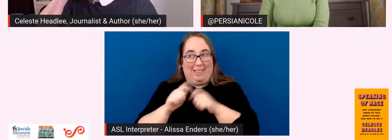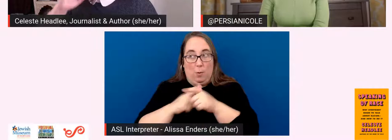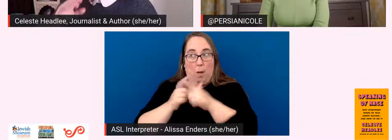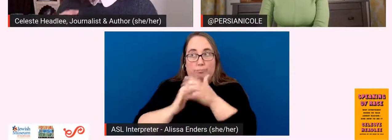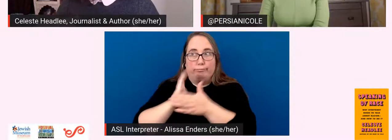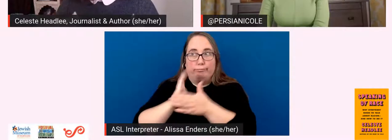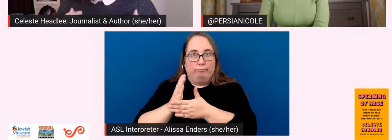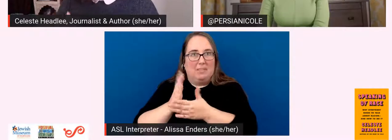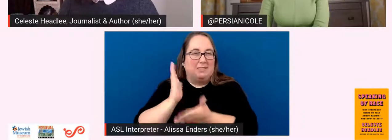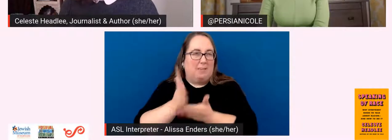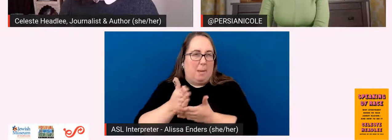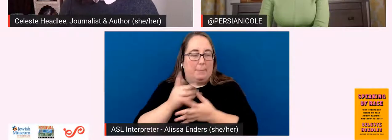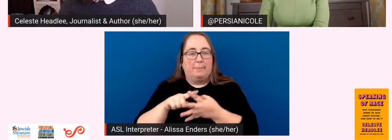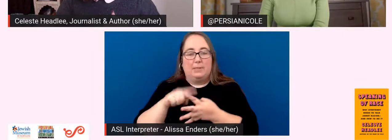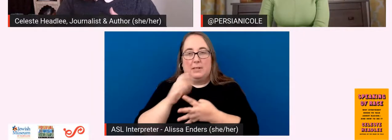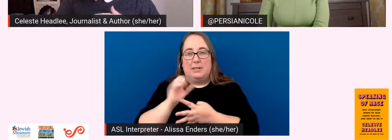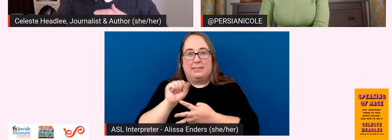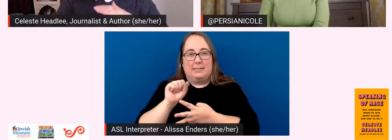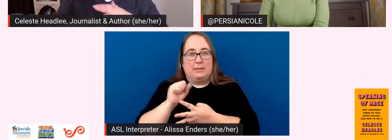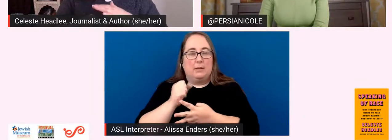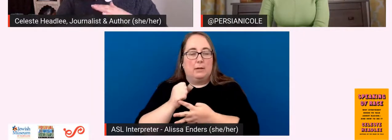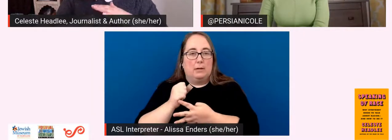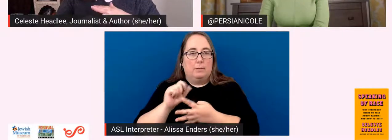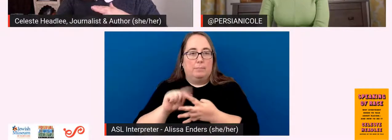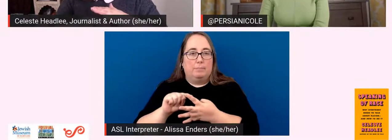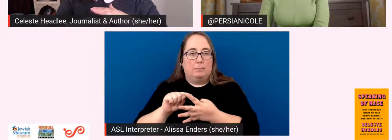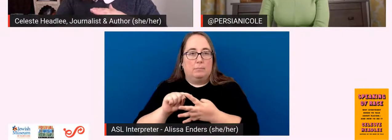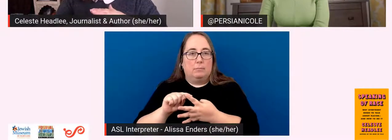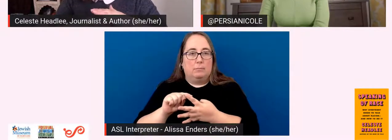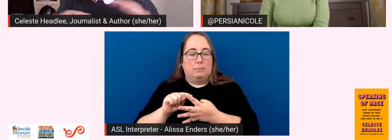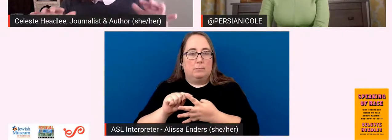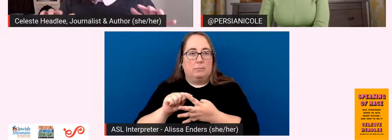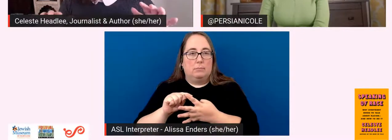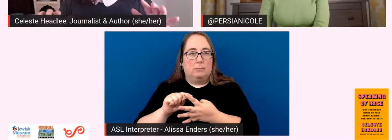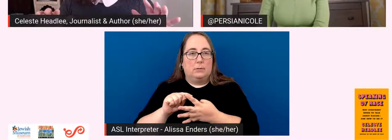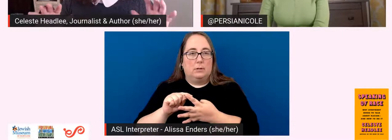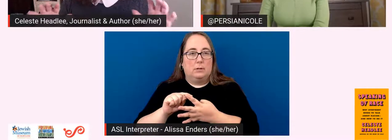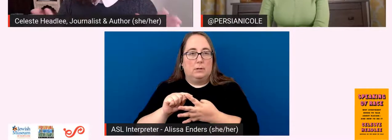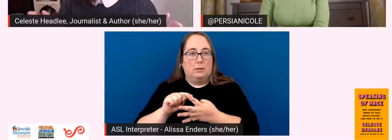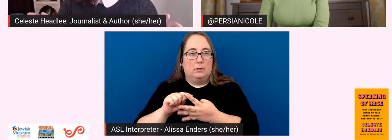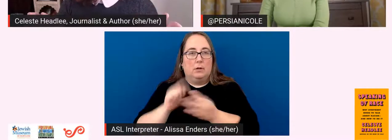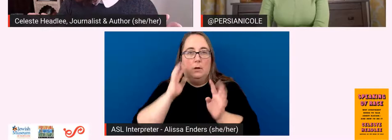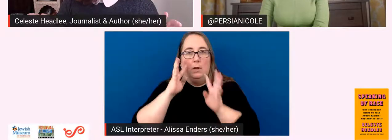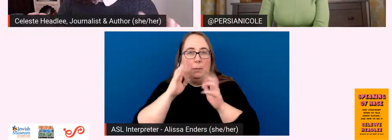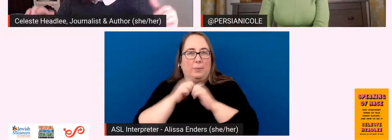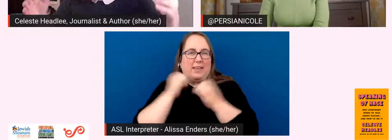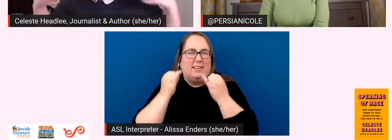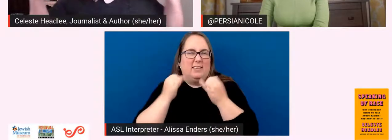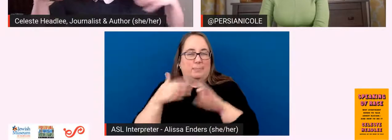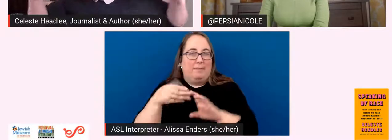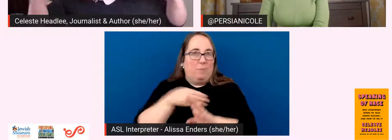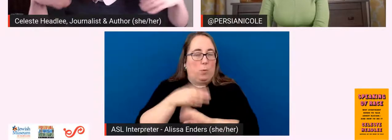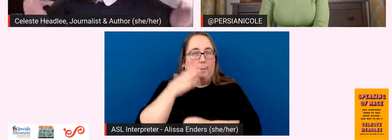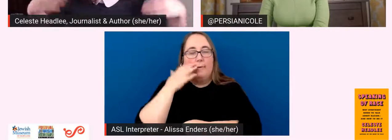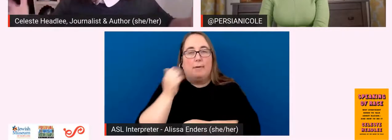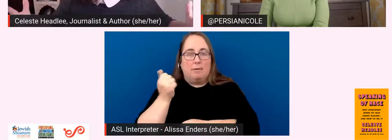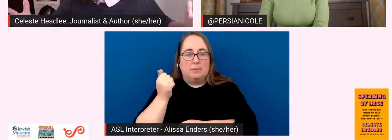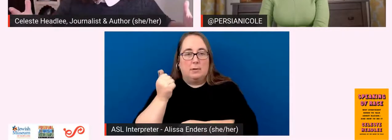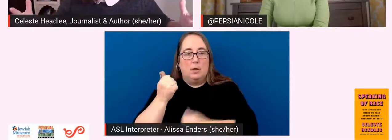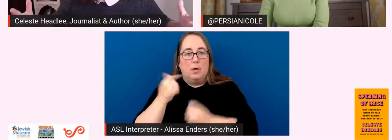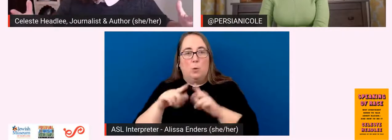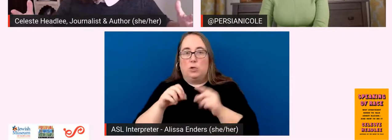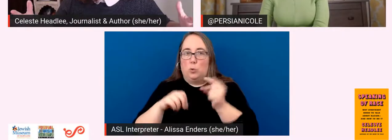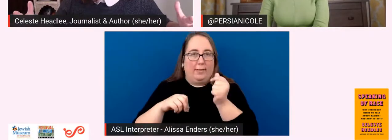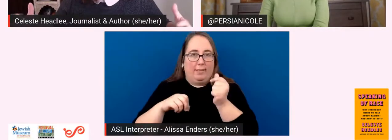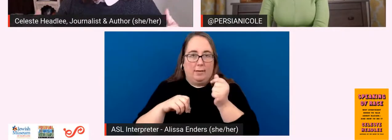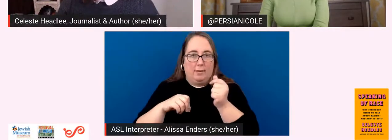them immediately. And the way to interrupt, you just come up with these ideas in advance, because I want you to do it quickly. I don't